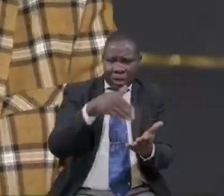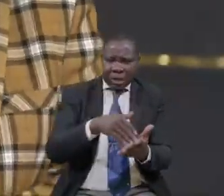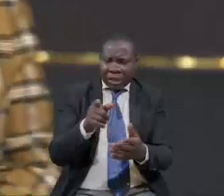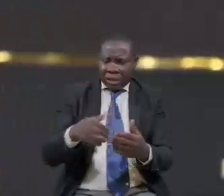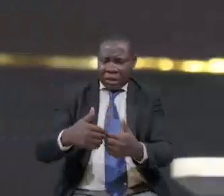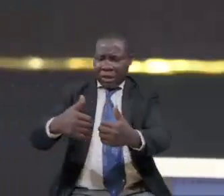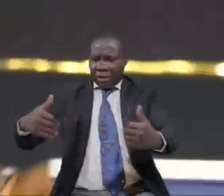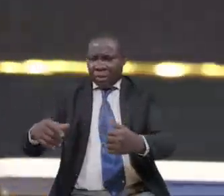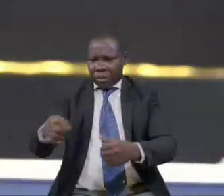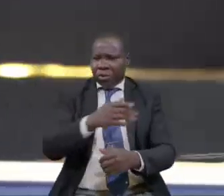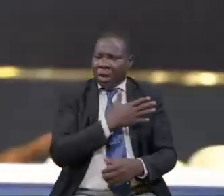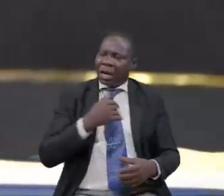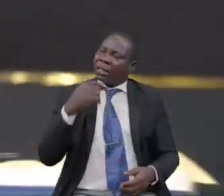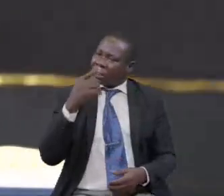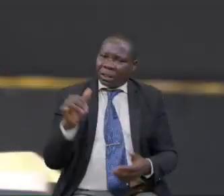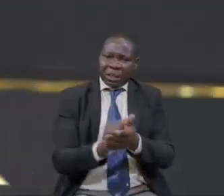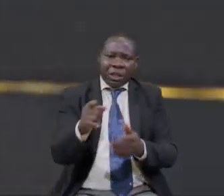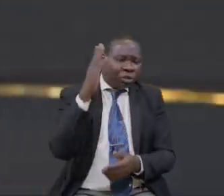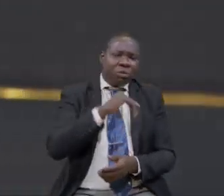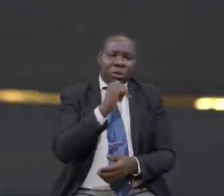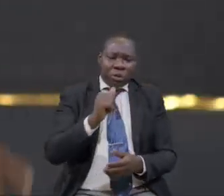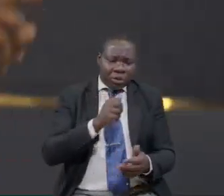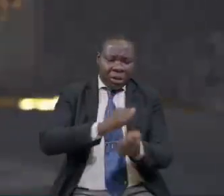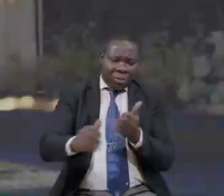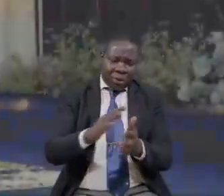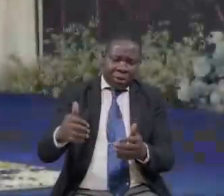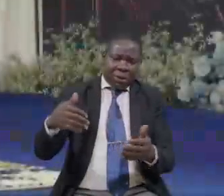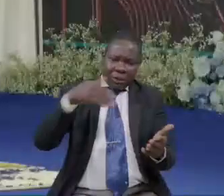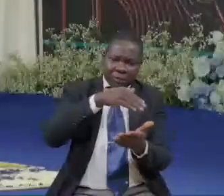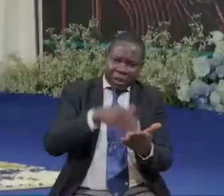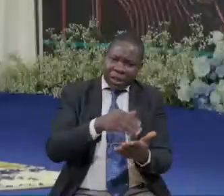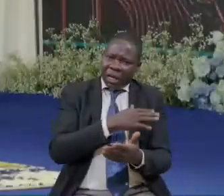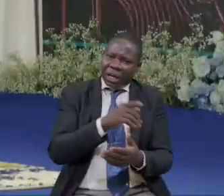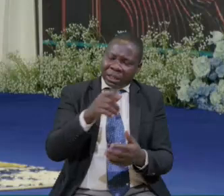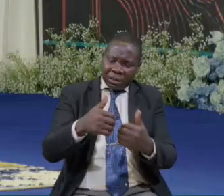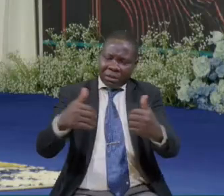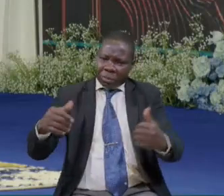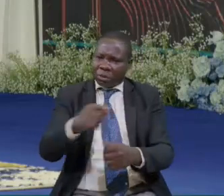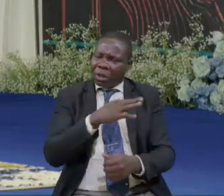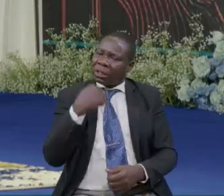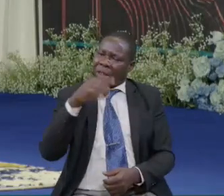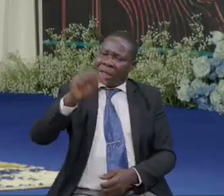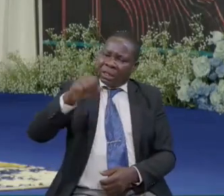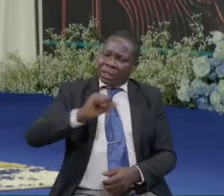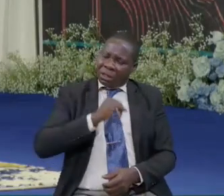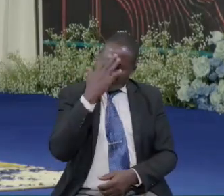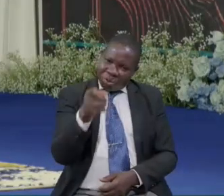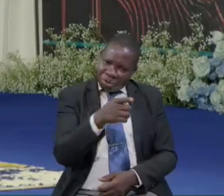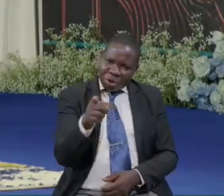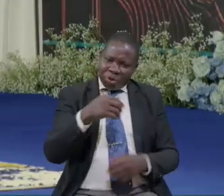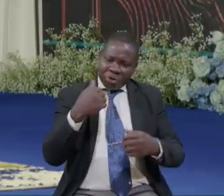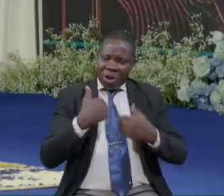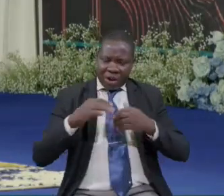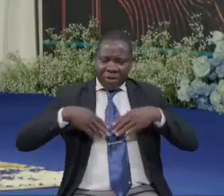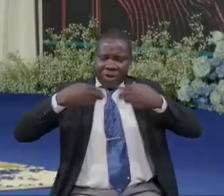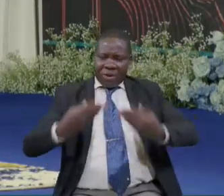perish anymore. He sets you apart and it says, yes, I know you. You have confessed, you have forsaken, I have washed